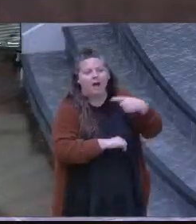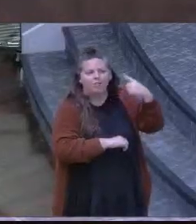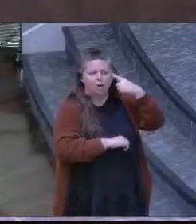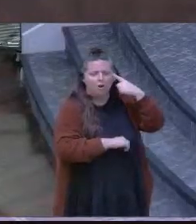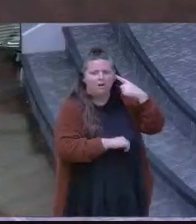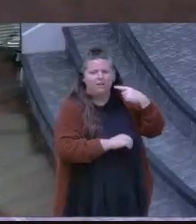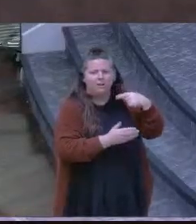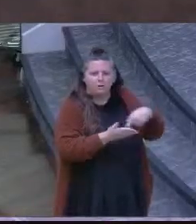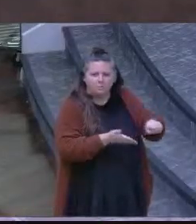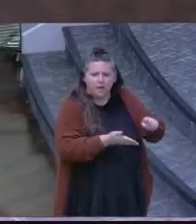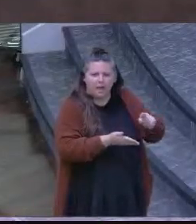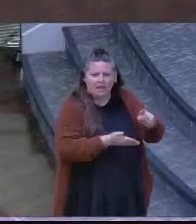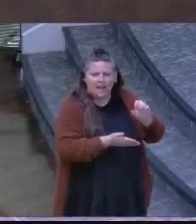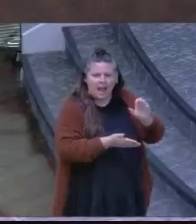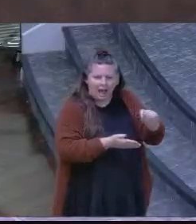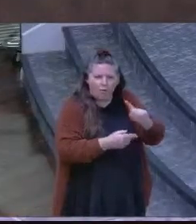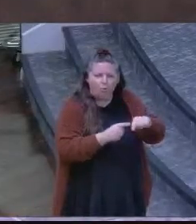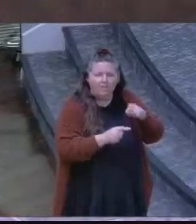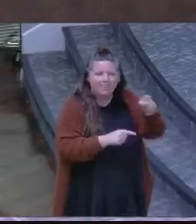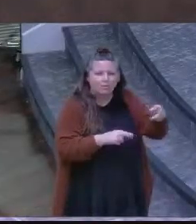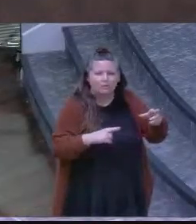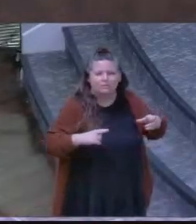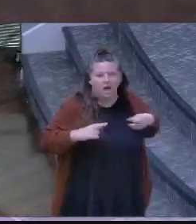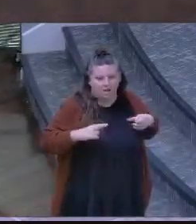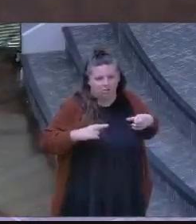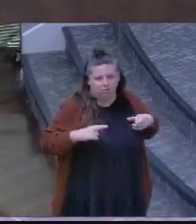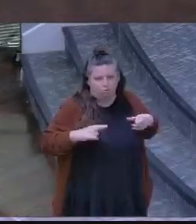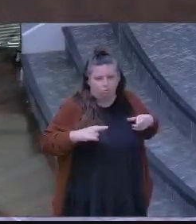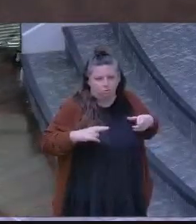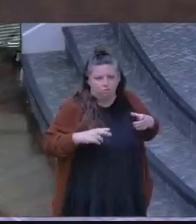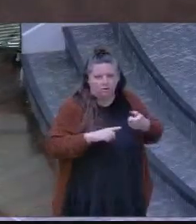out once a person retires from the district.